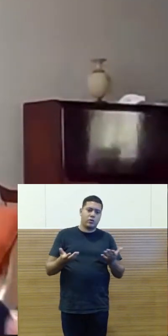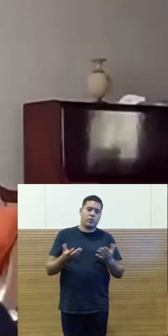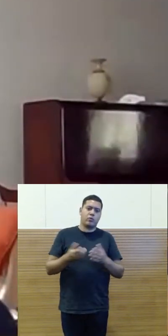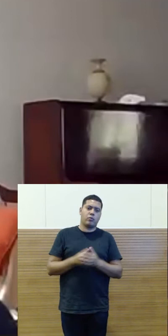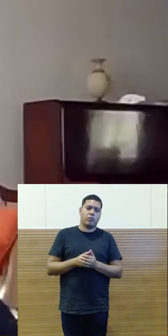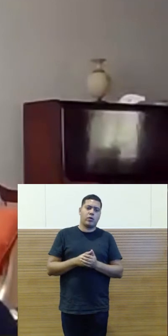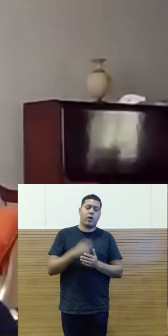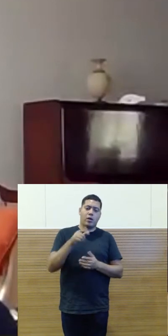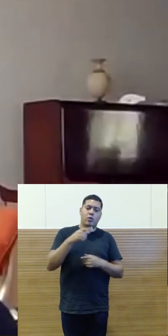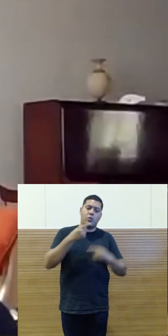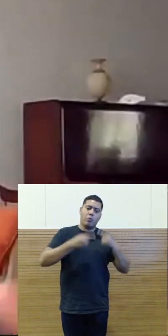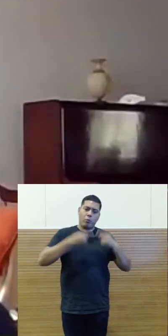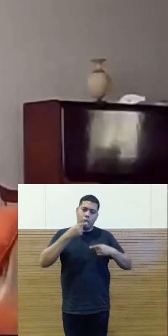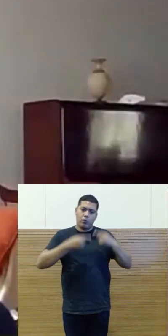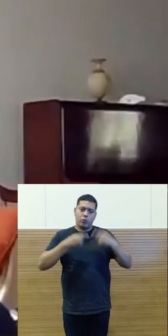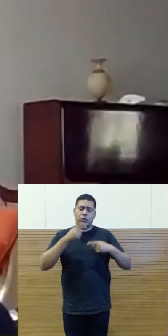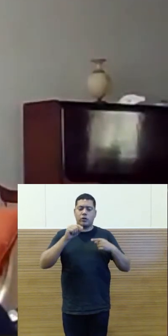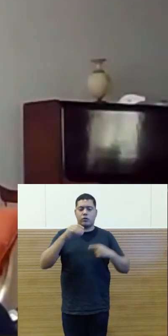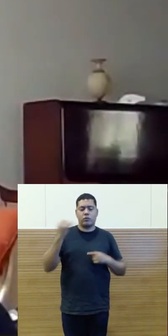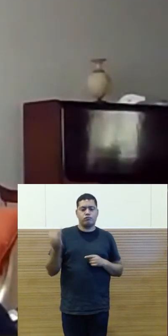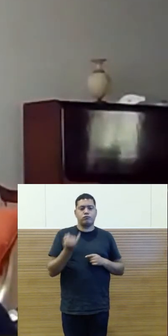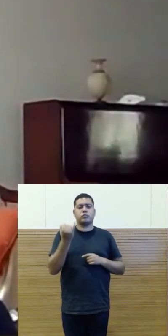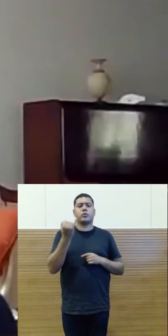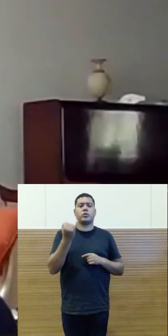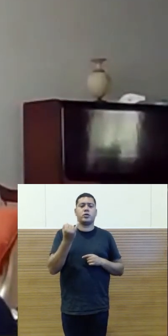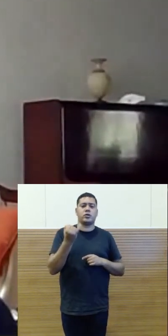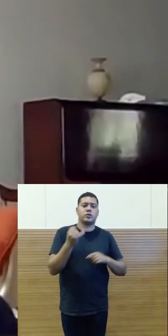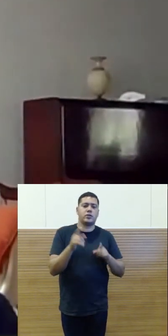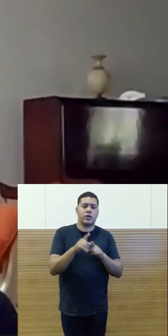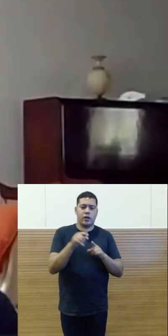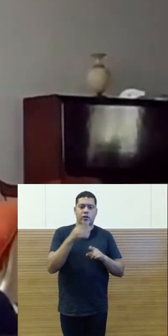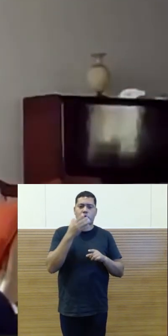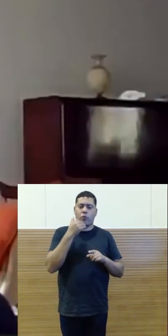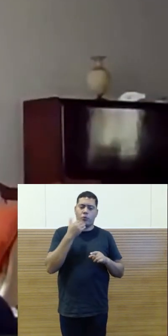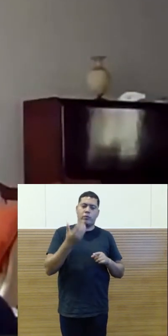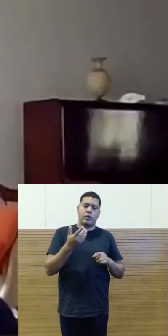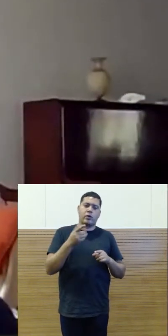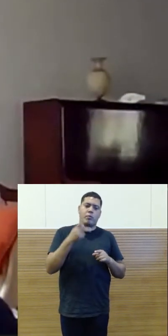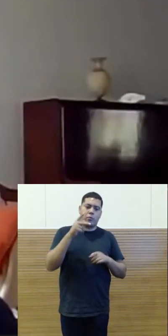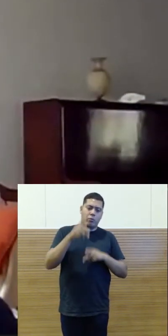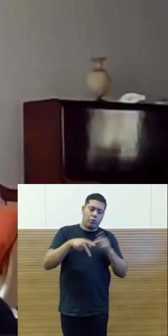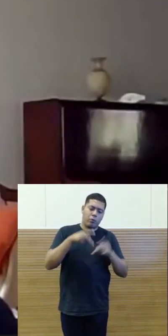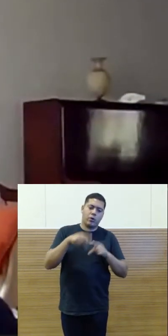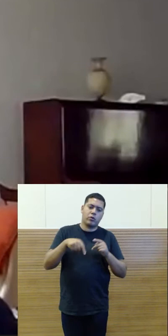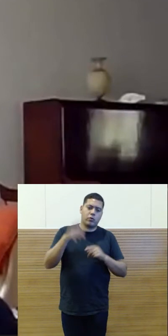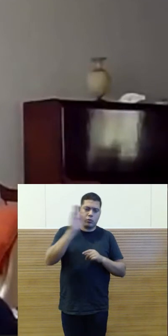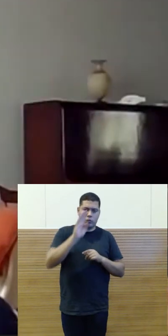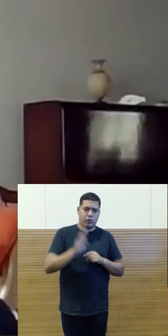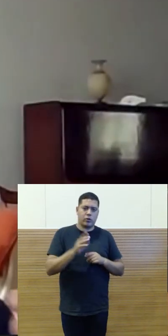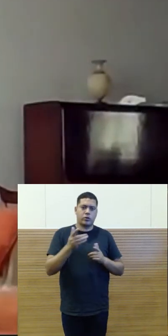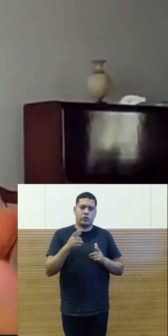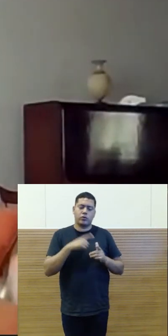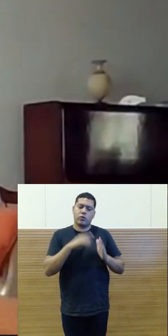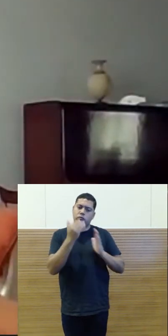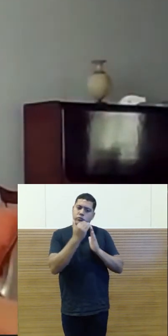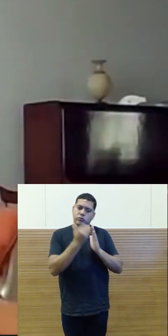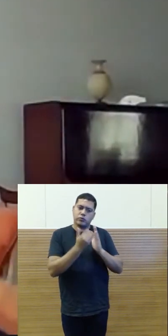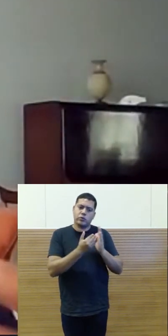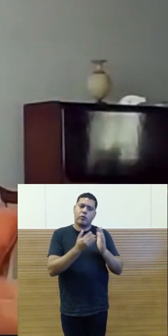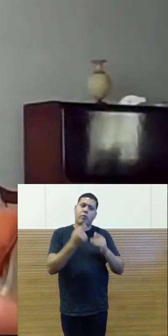adopted, first and foremost. So those policies are fundamental. The food guide for the Brazilian